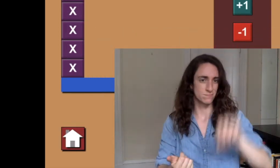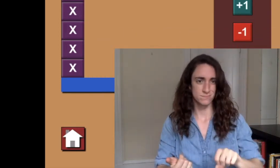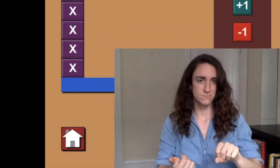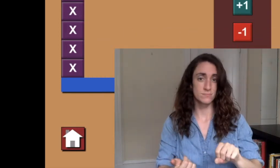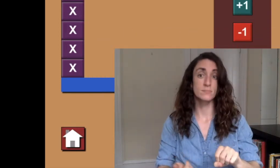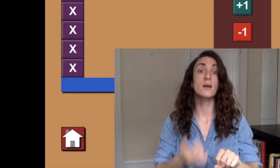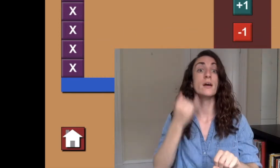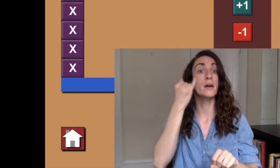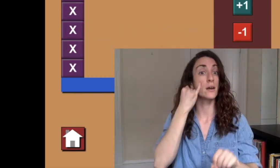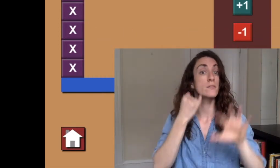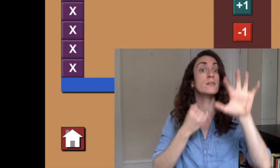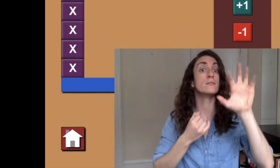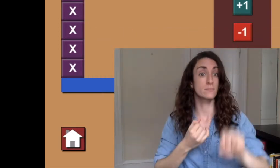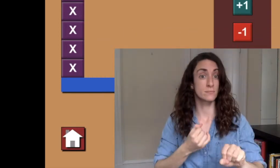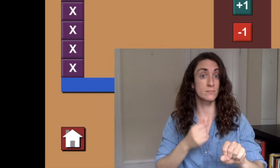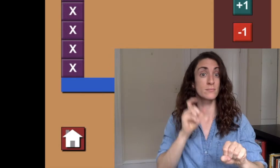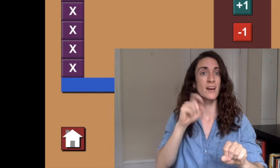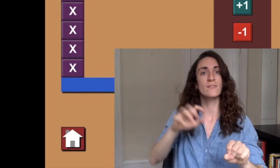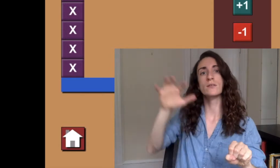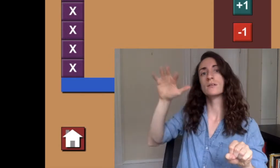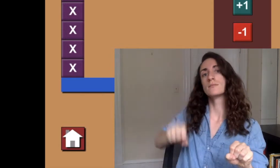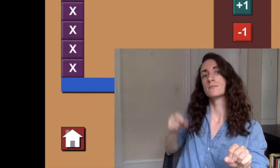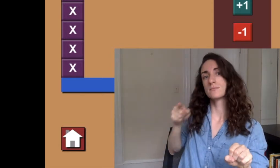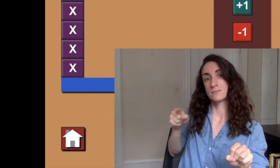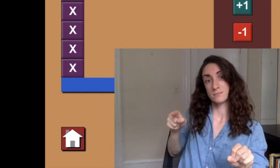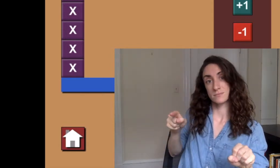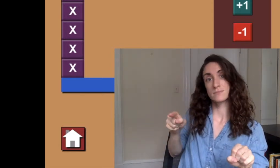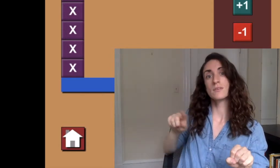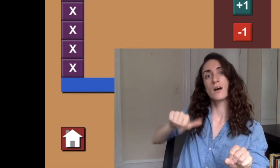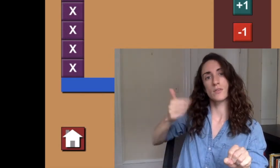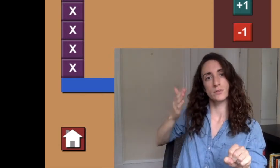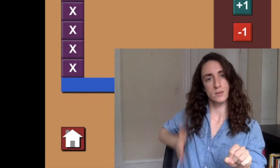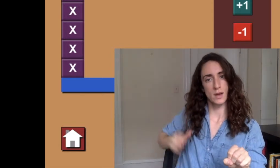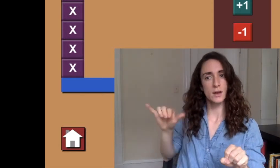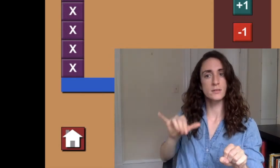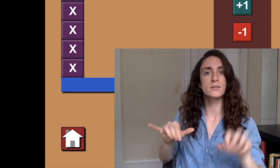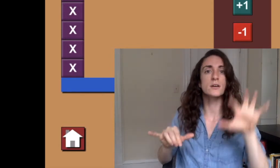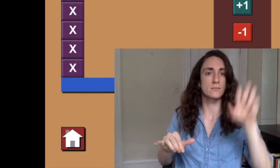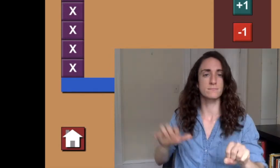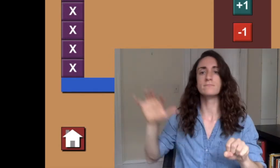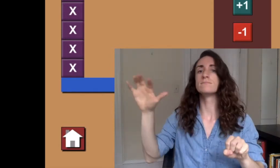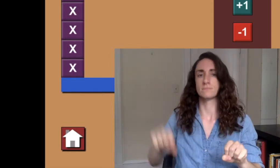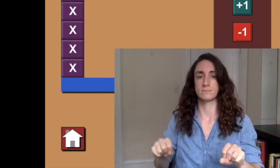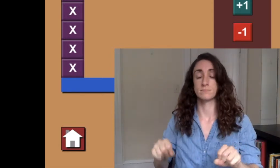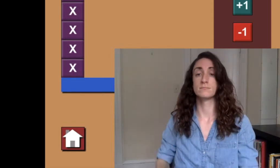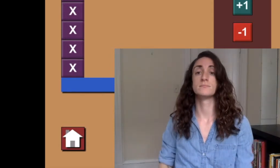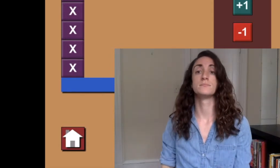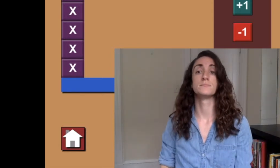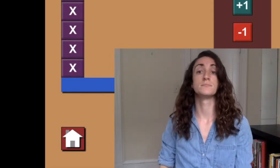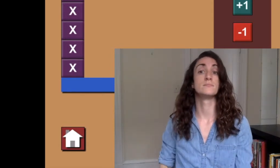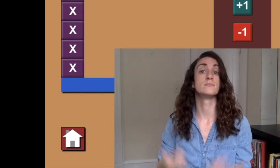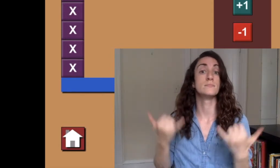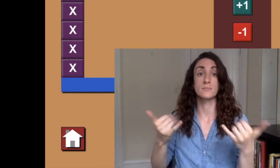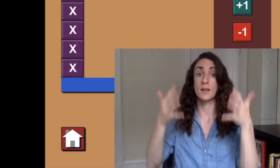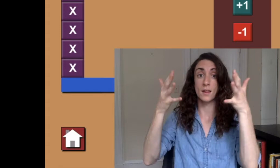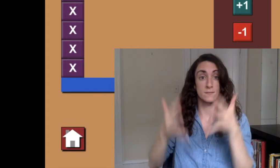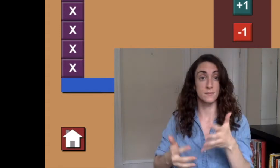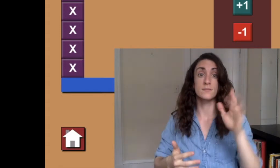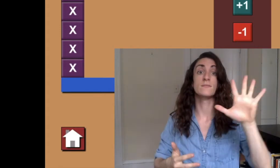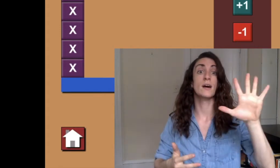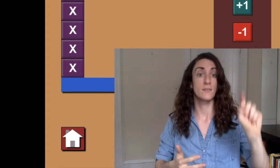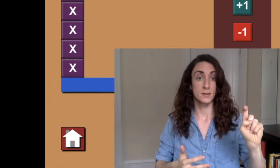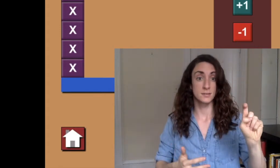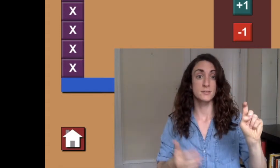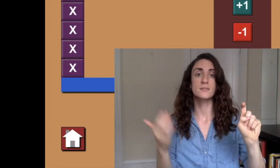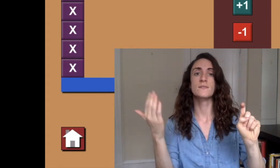So first we want to get rid of this plus 1 that's here with the x term. So we can subtract 1 and it'll go away. And if we subtract 1, we'll have to subtract 1